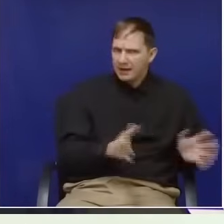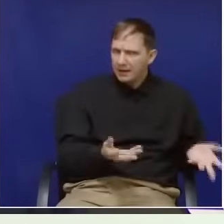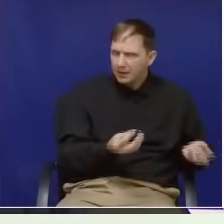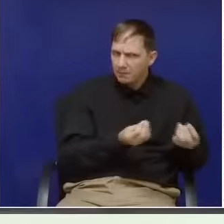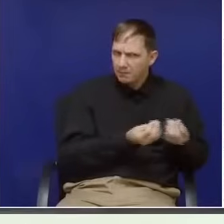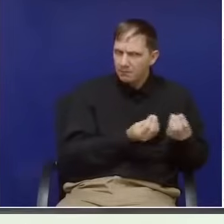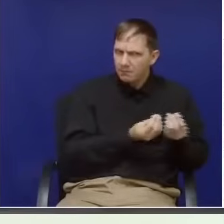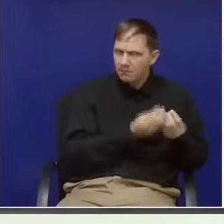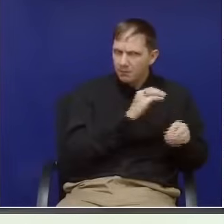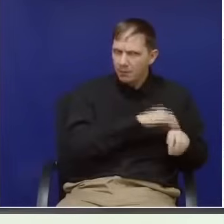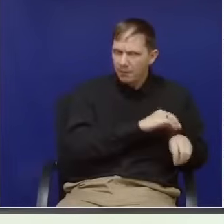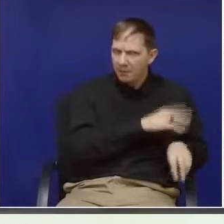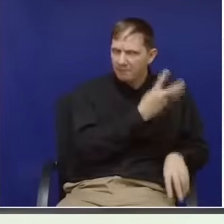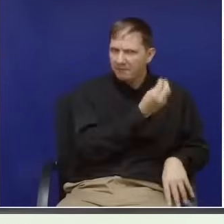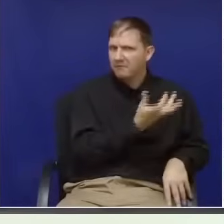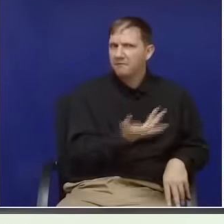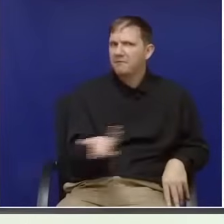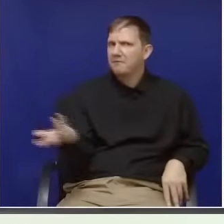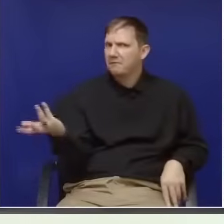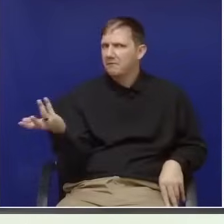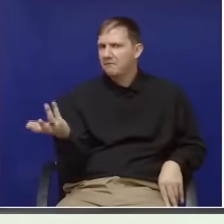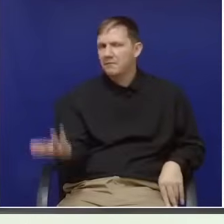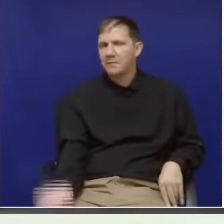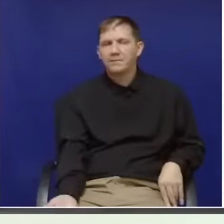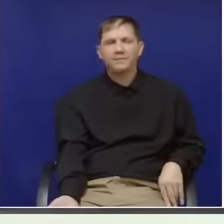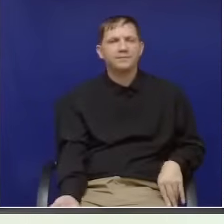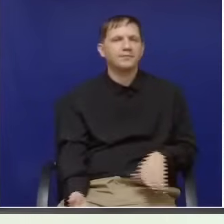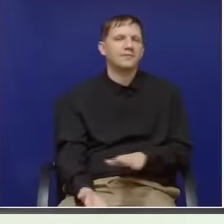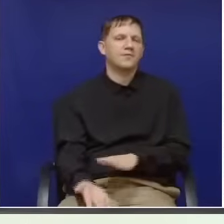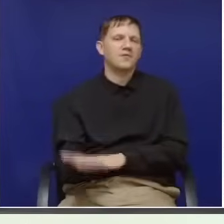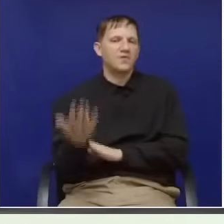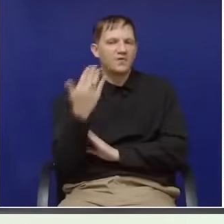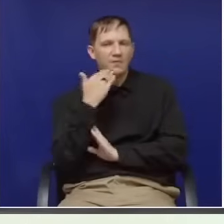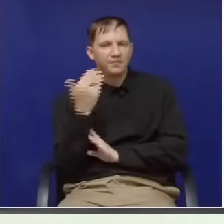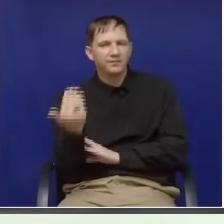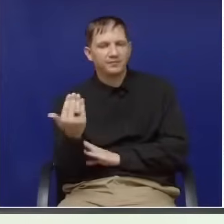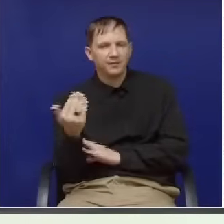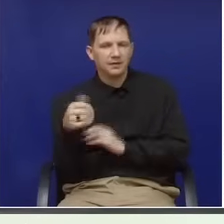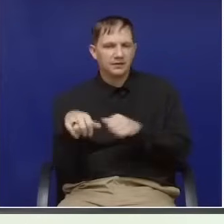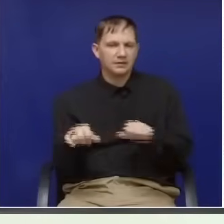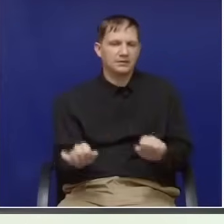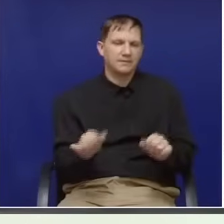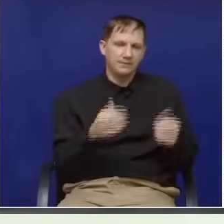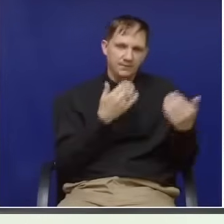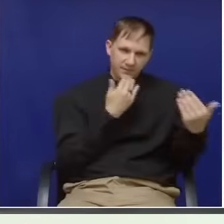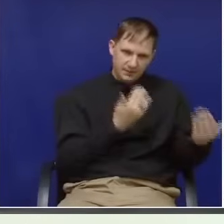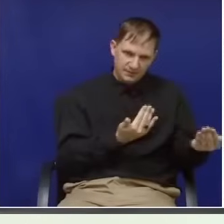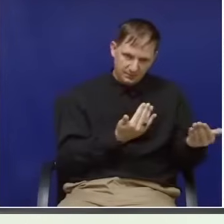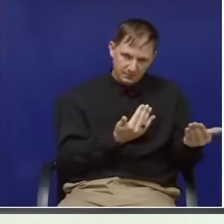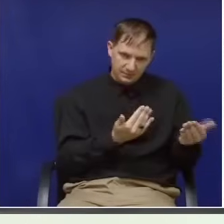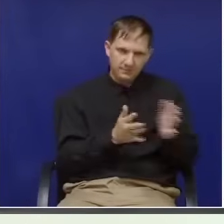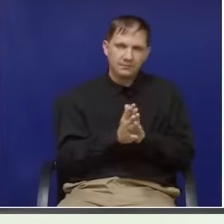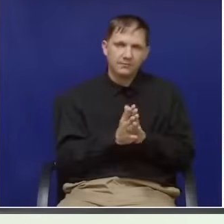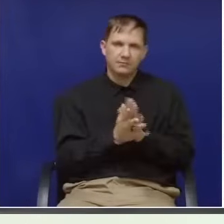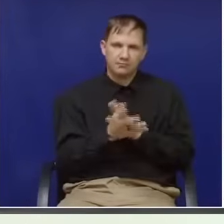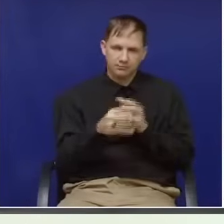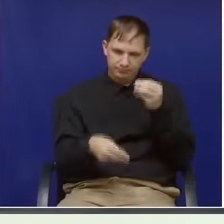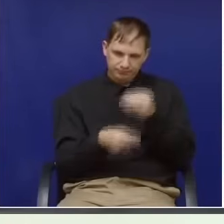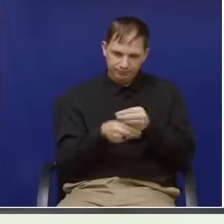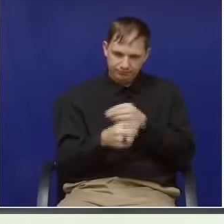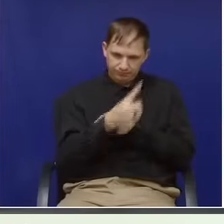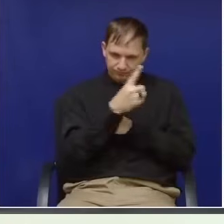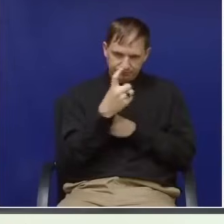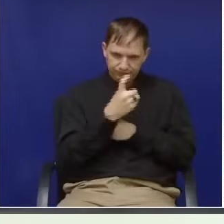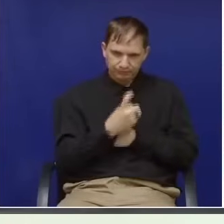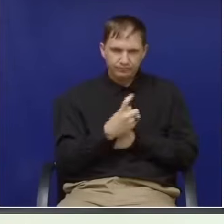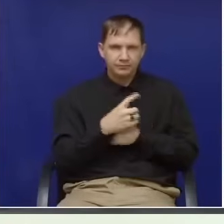Honourable Deputy Minister. Thank you very much, Chair, and thanks, Honourable Larima, for the follow-up question.